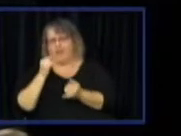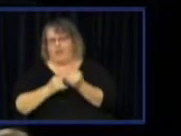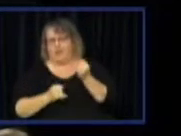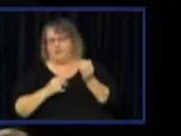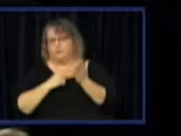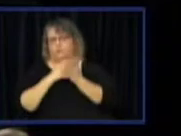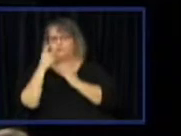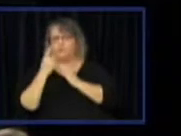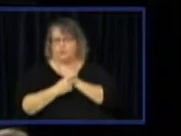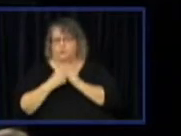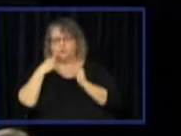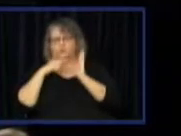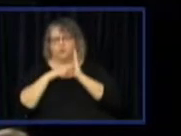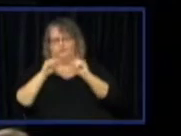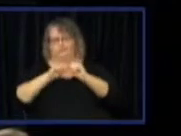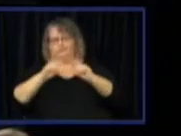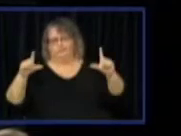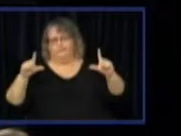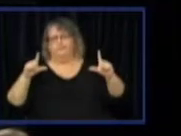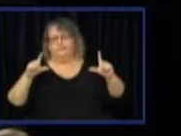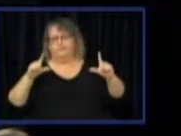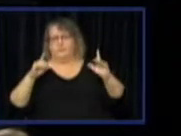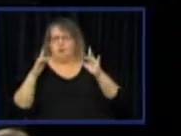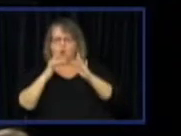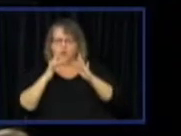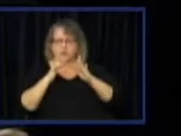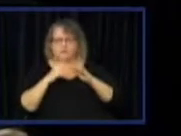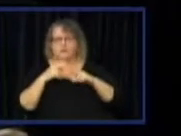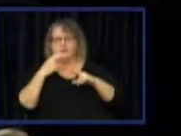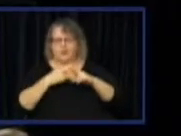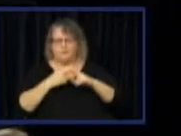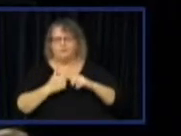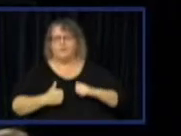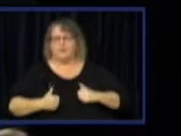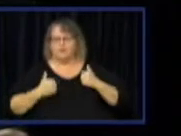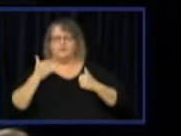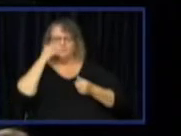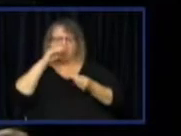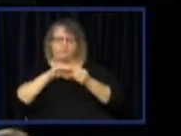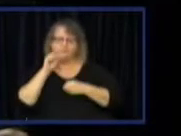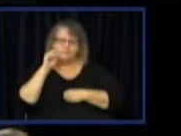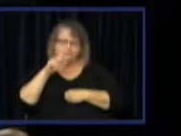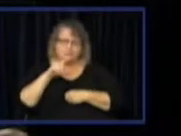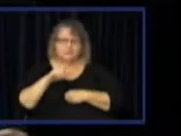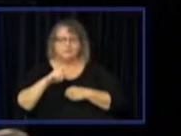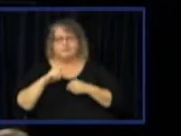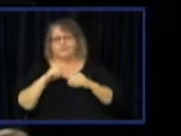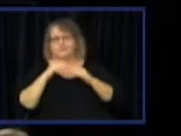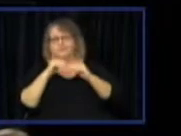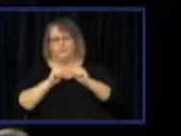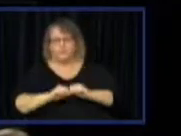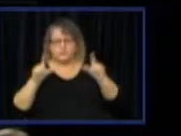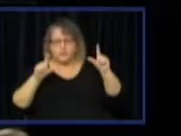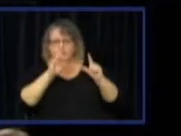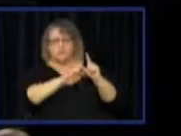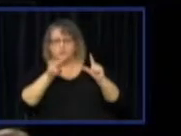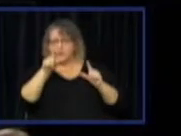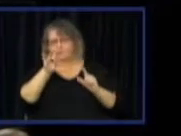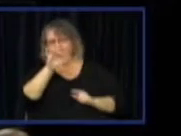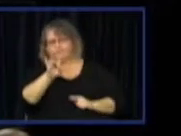of the program we'll show you the contact information. You can call us, you can go online and take the